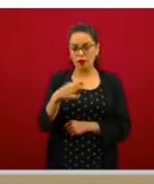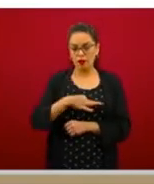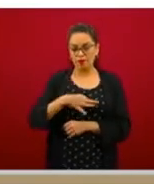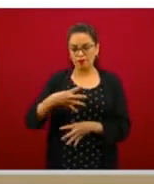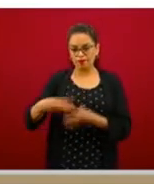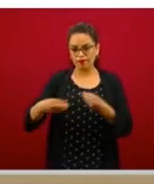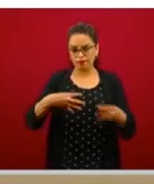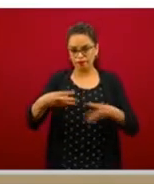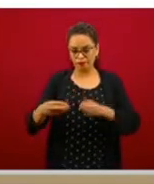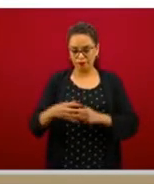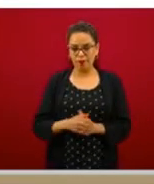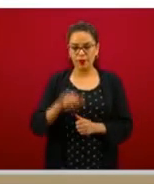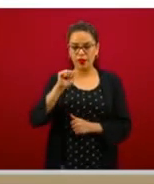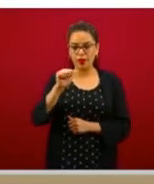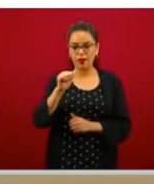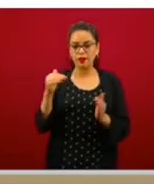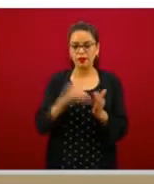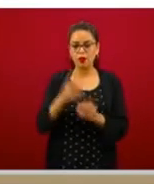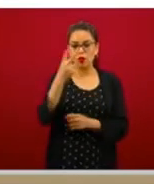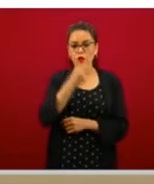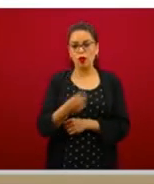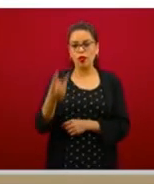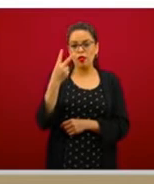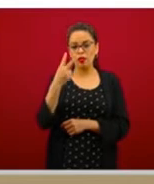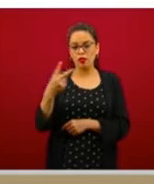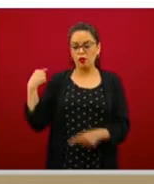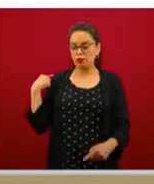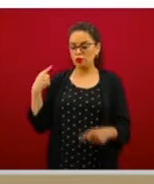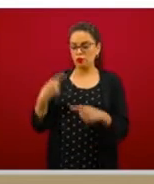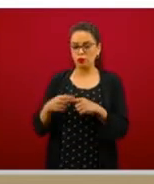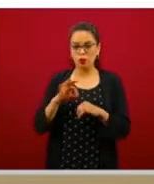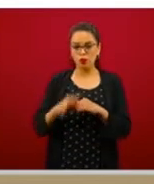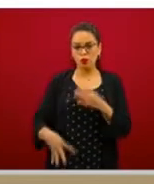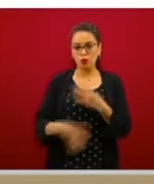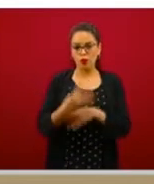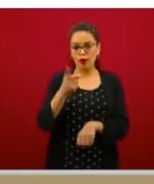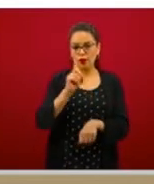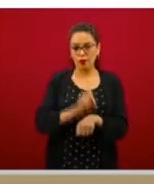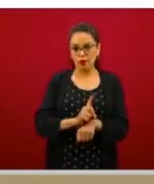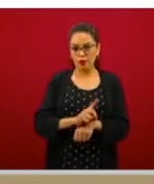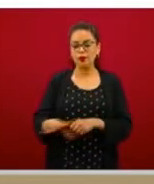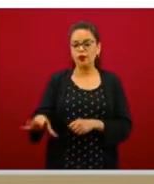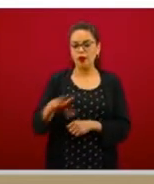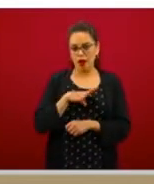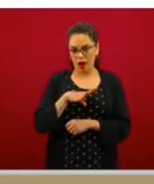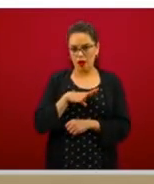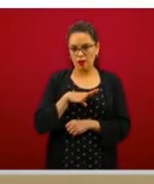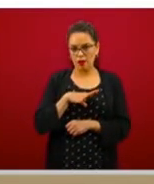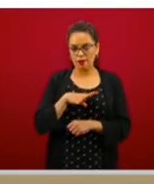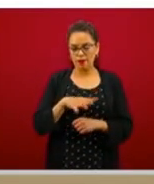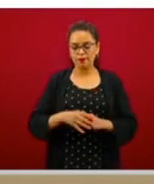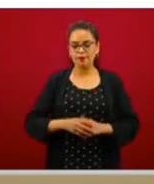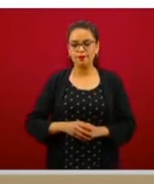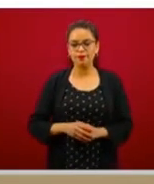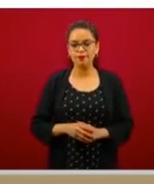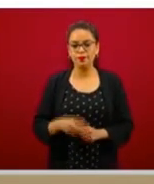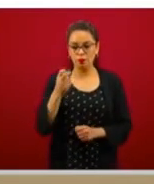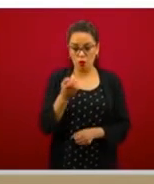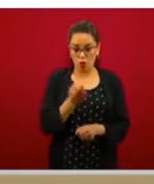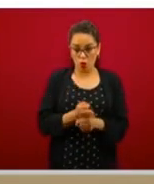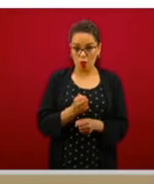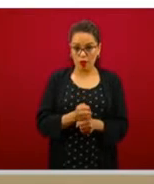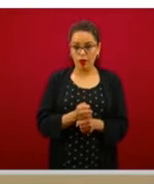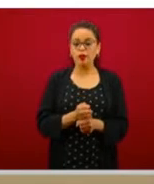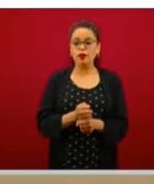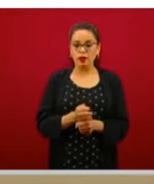increasing side, while Europe is in the decreasing side. Other continents, such as the Mediterranean, the